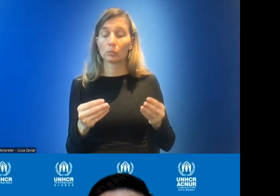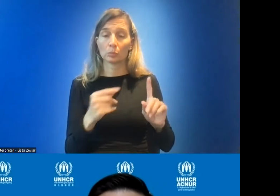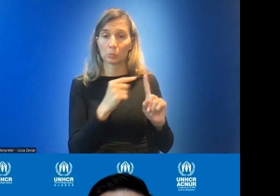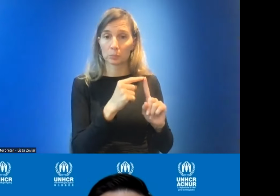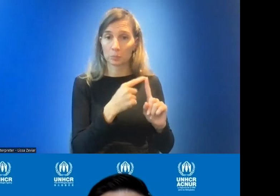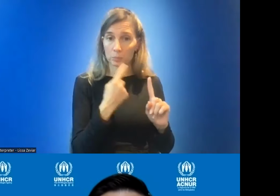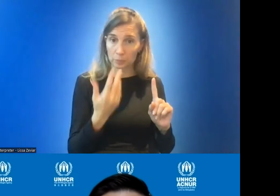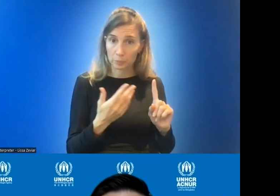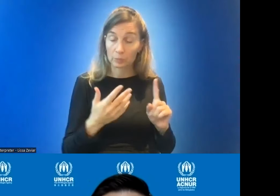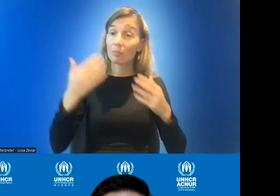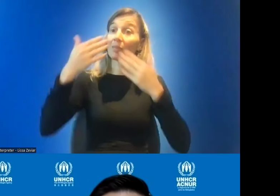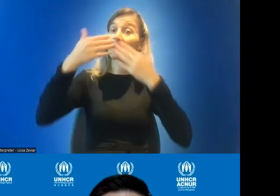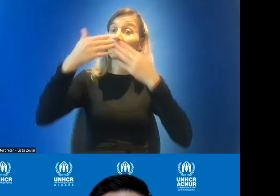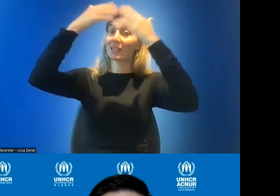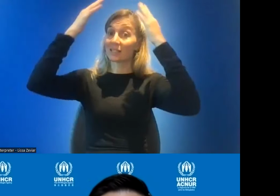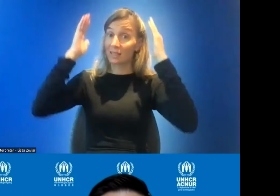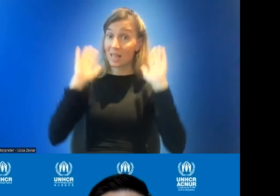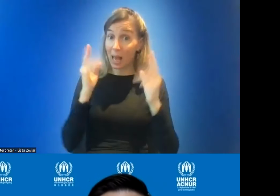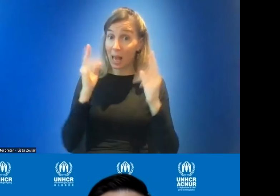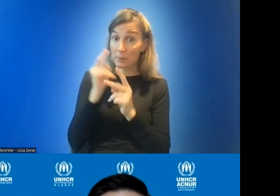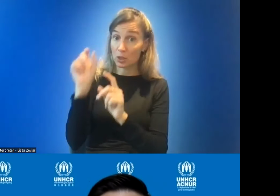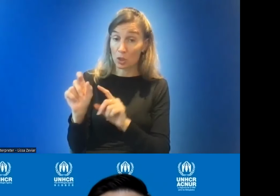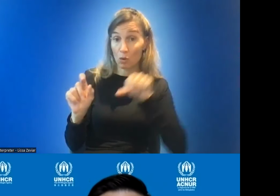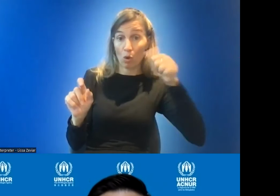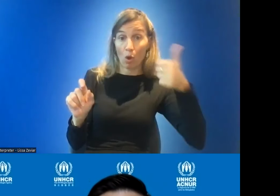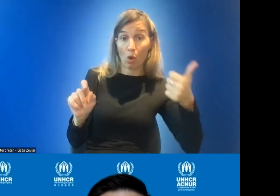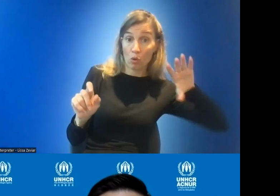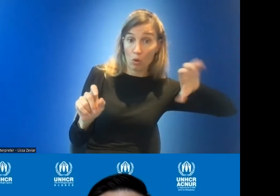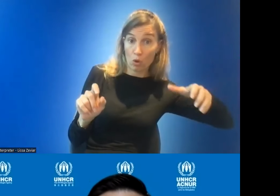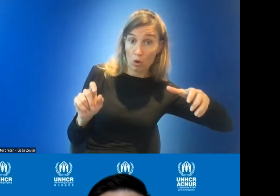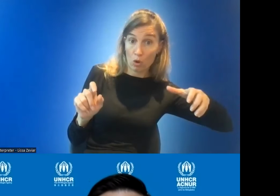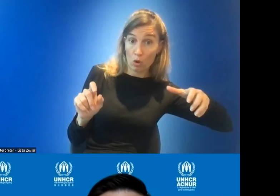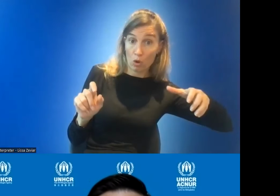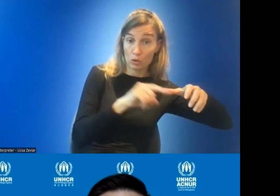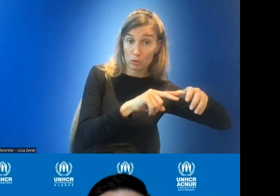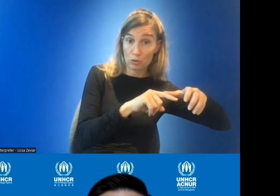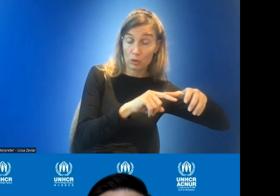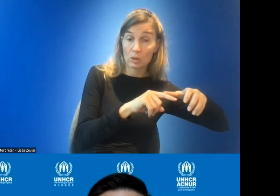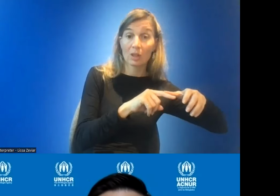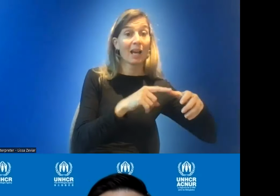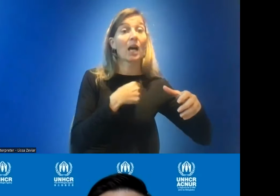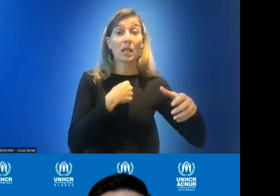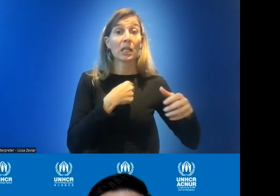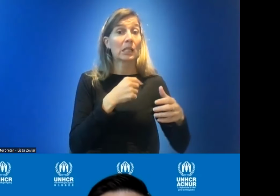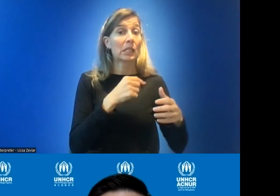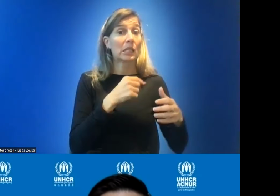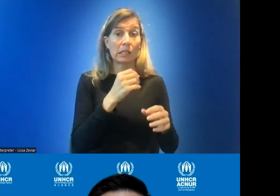is already in another country need to bring proof of his displacement from his country of origin?